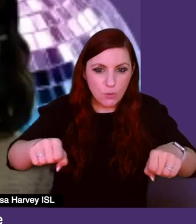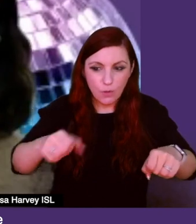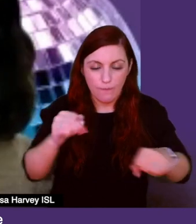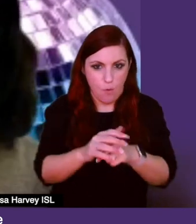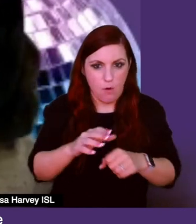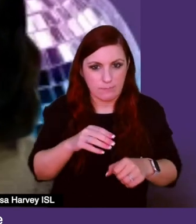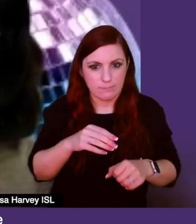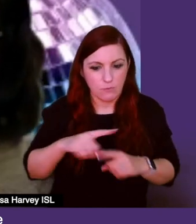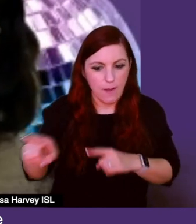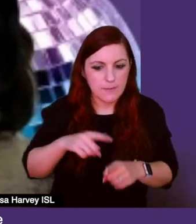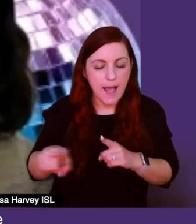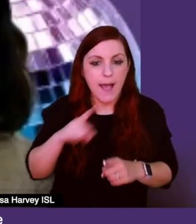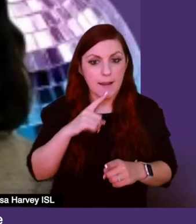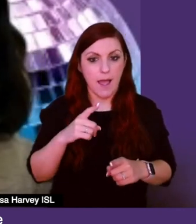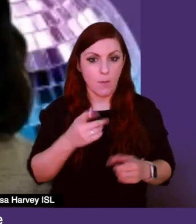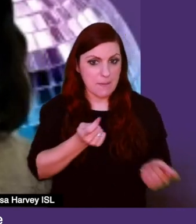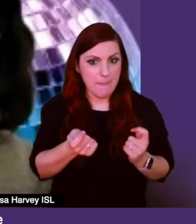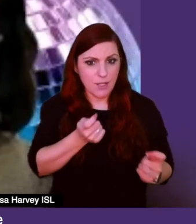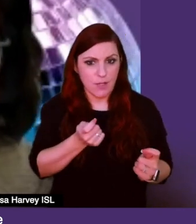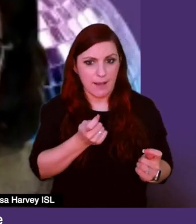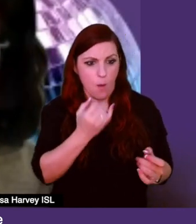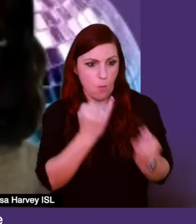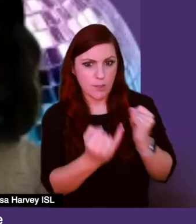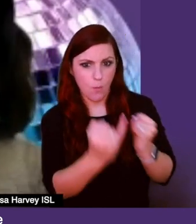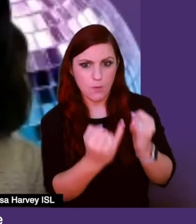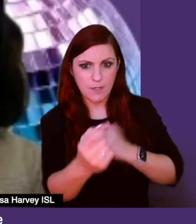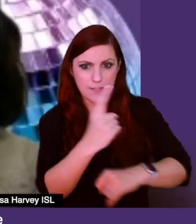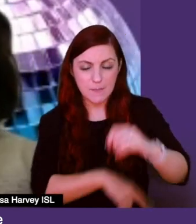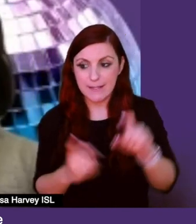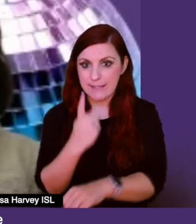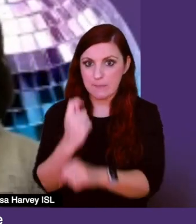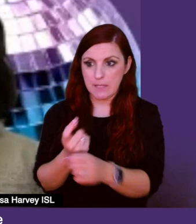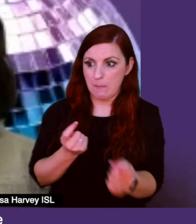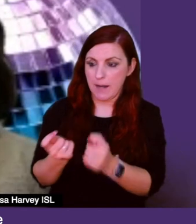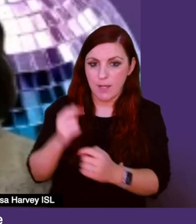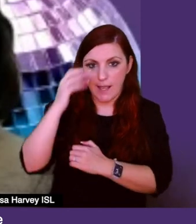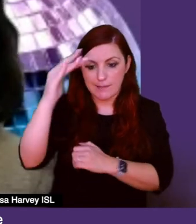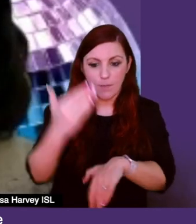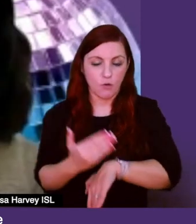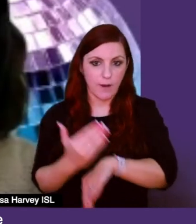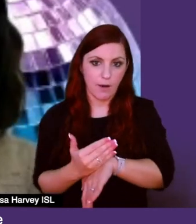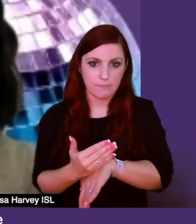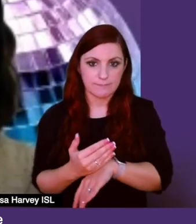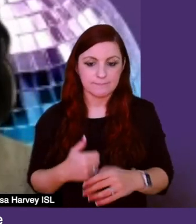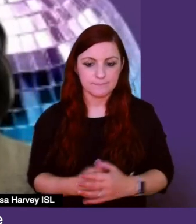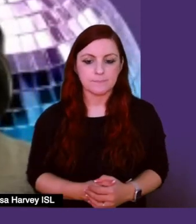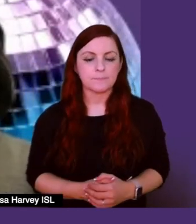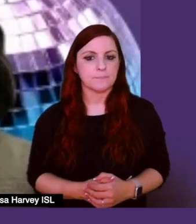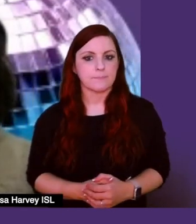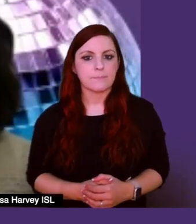managing this progressive disability while pursuing an academic career, really sort of throughout the